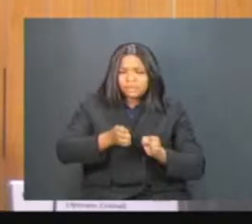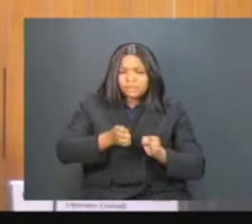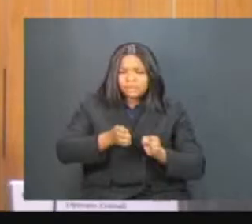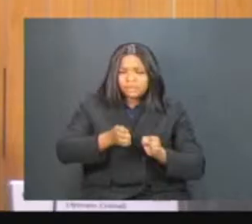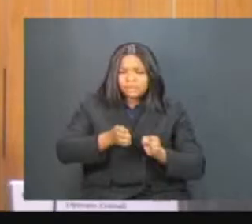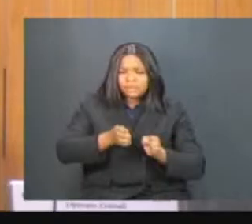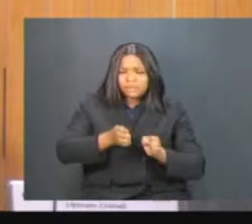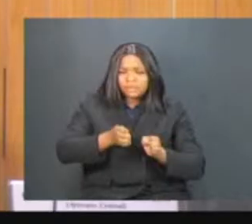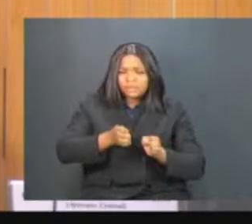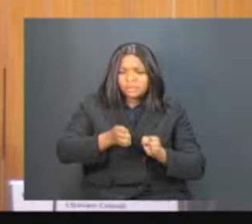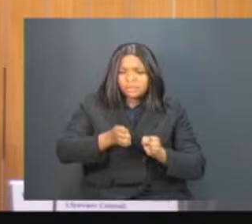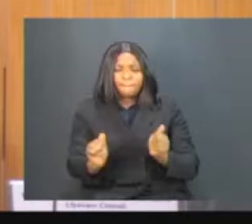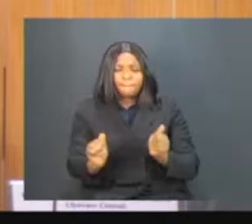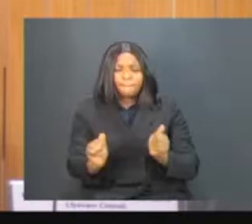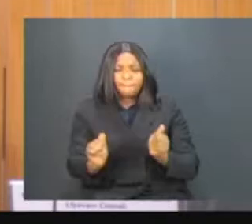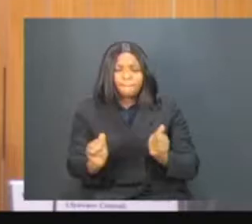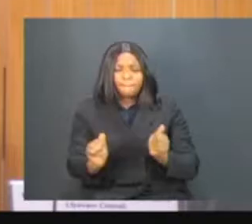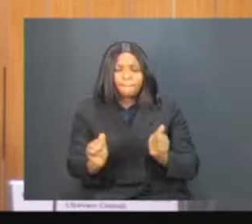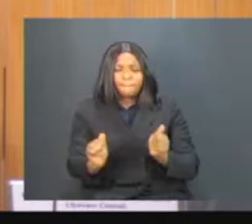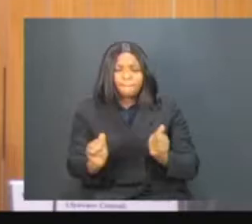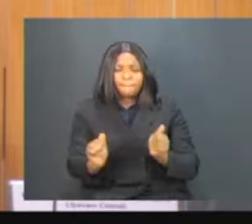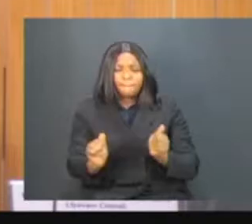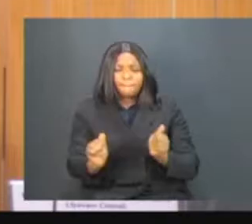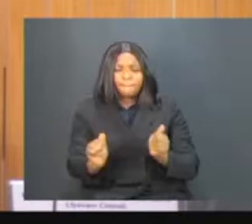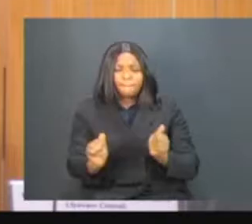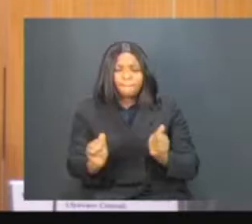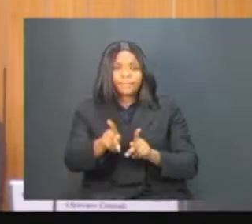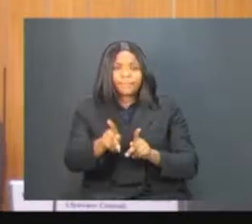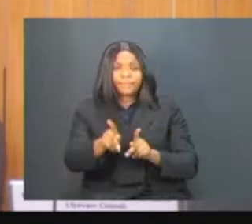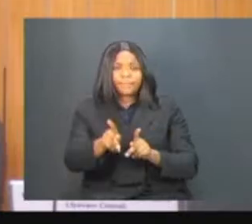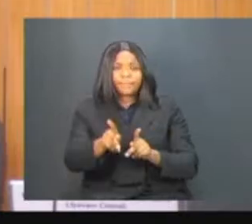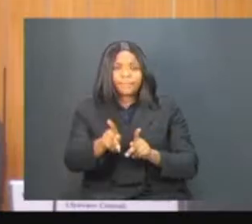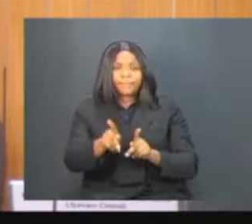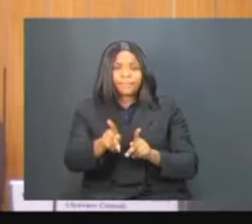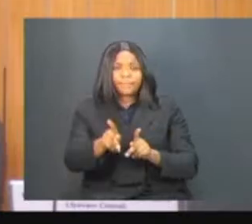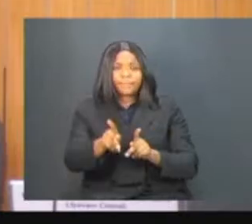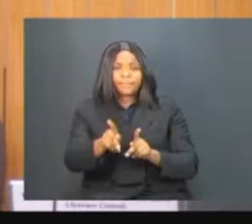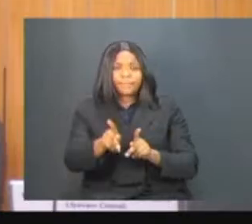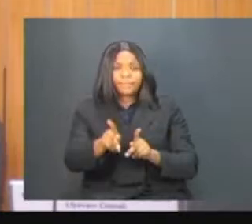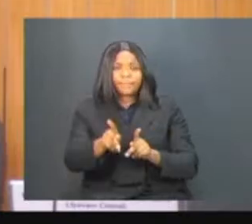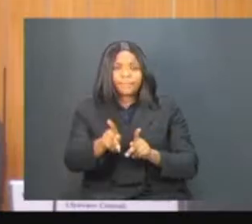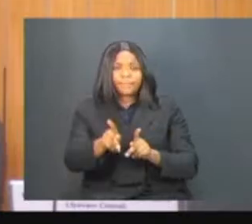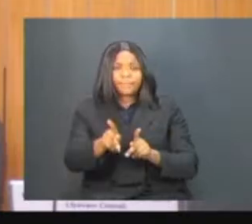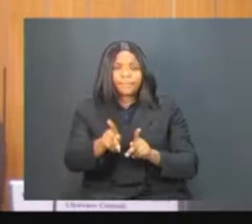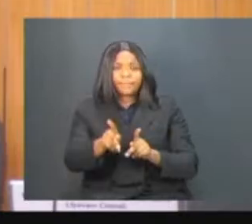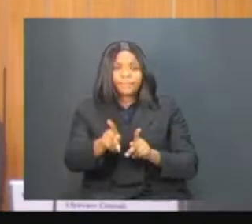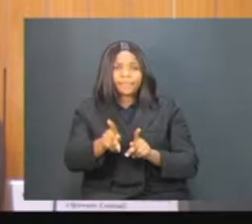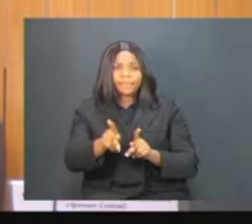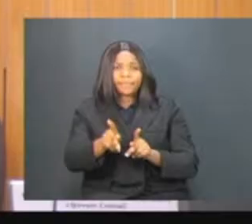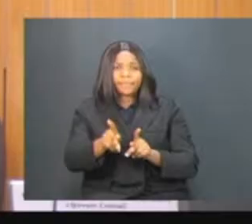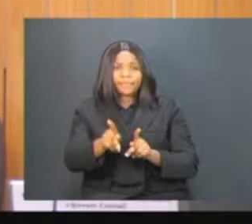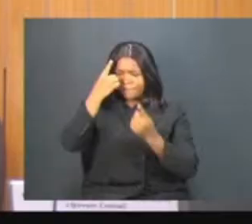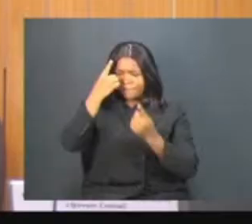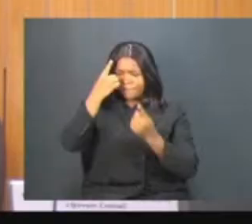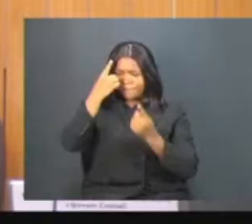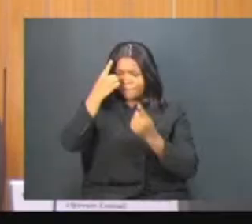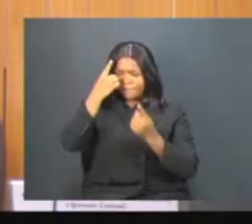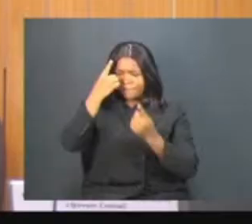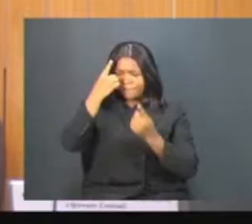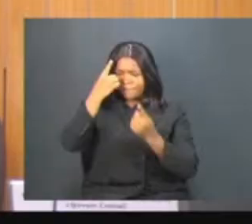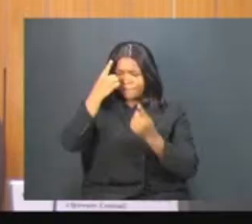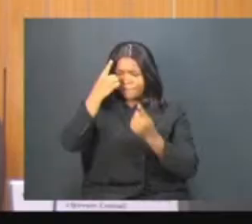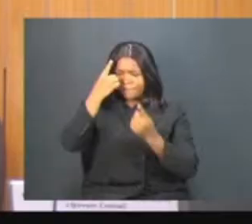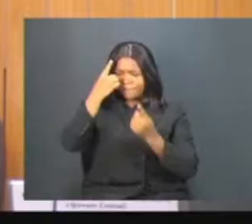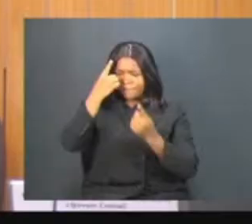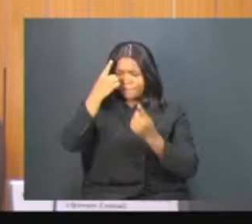our people, we lost most of our people because of emergency response. You call the ambulance, they tell you that they